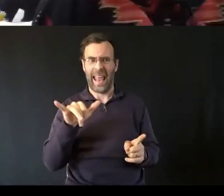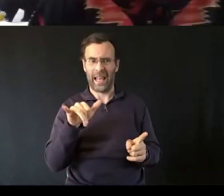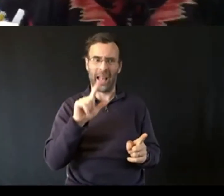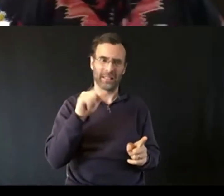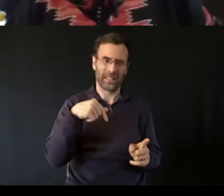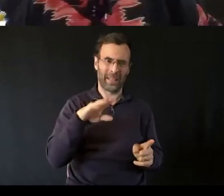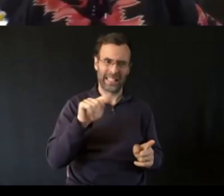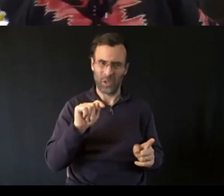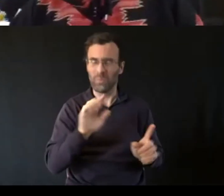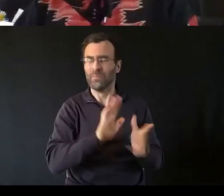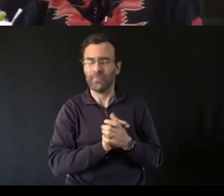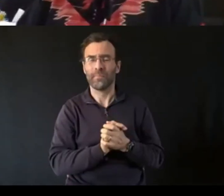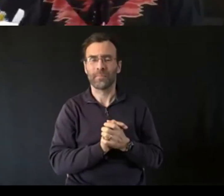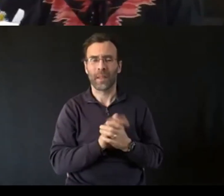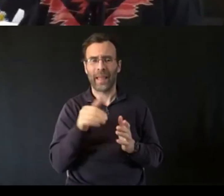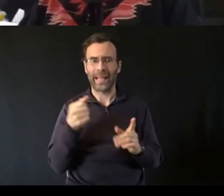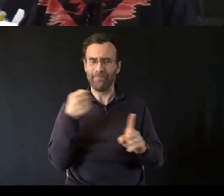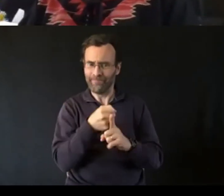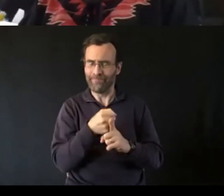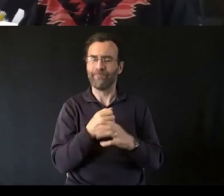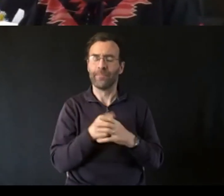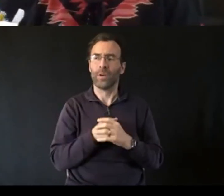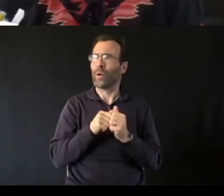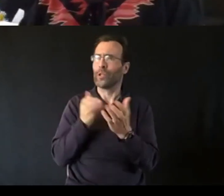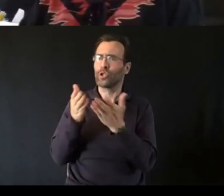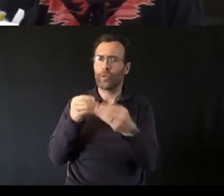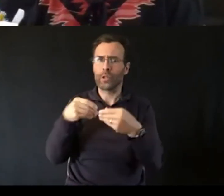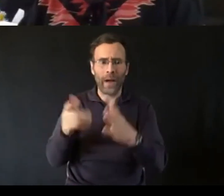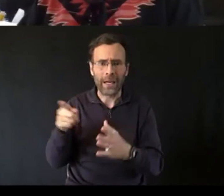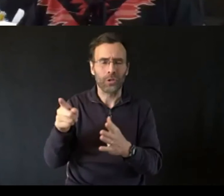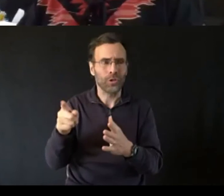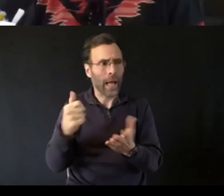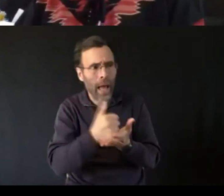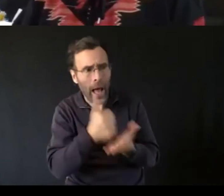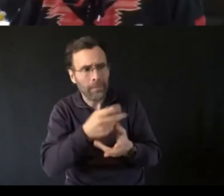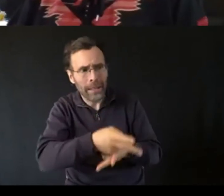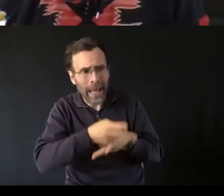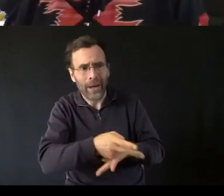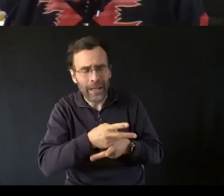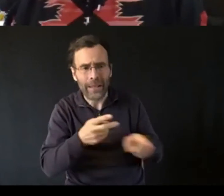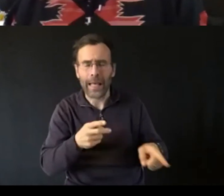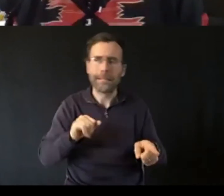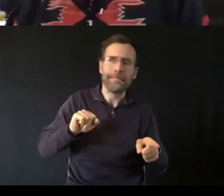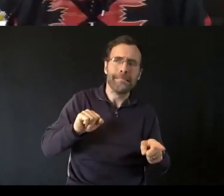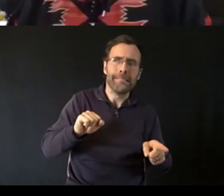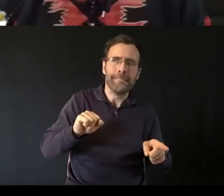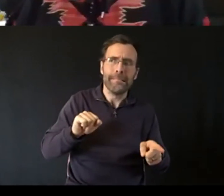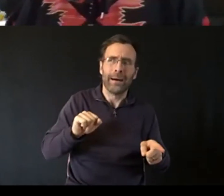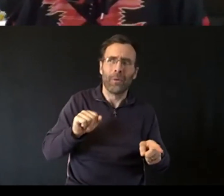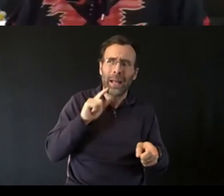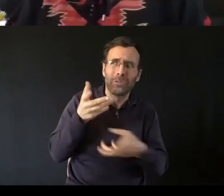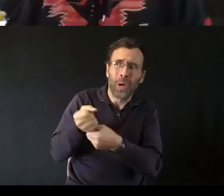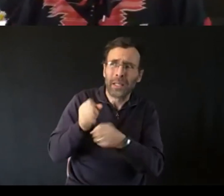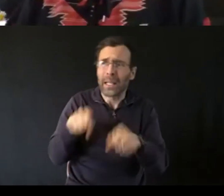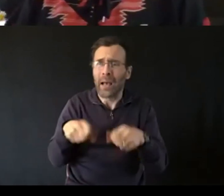impacting a lot of intersections with service providers to help with caregiving, to provide those needed supports.